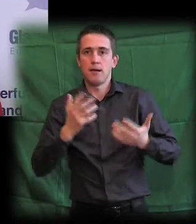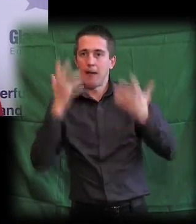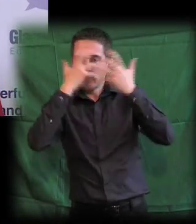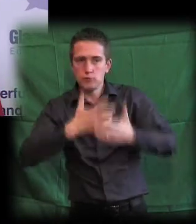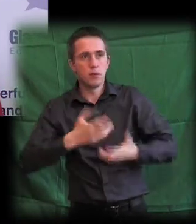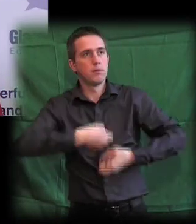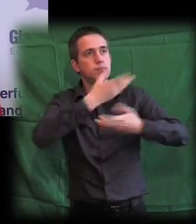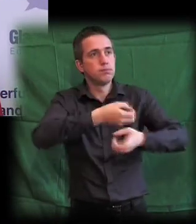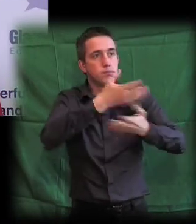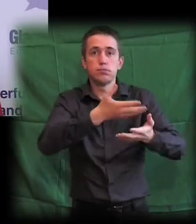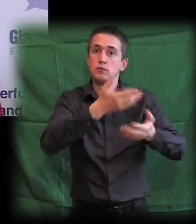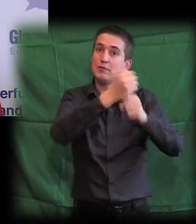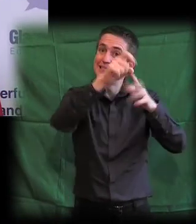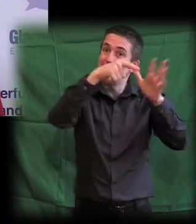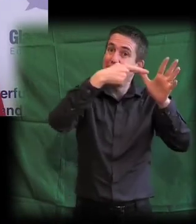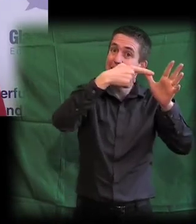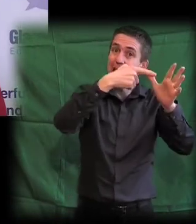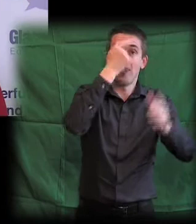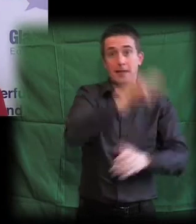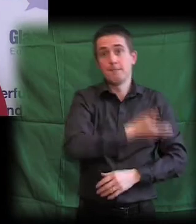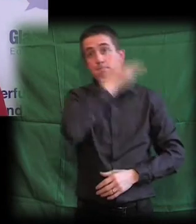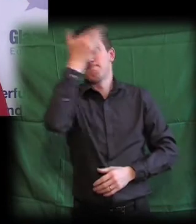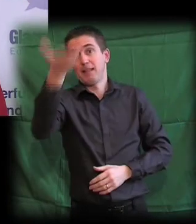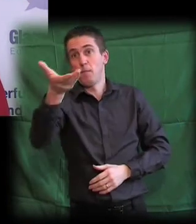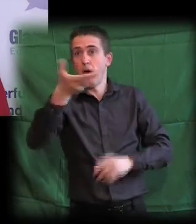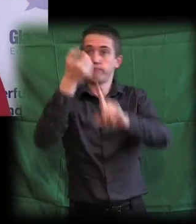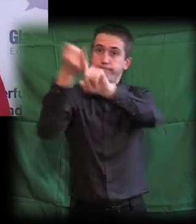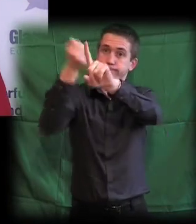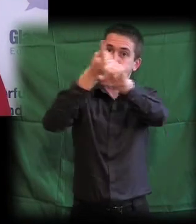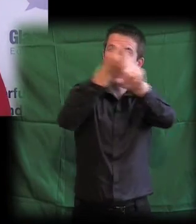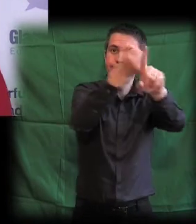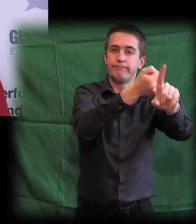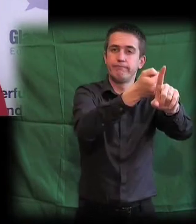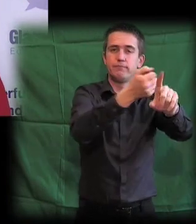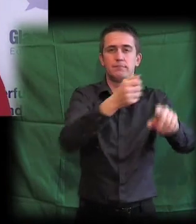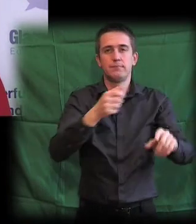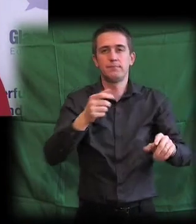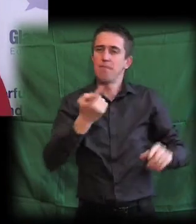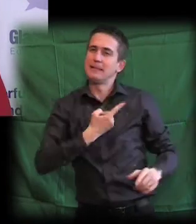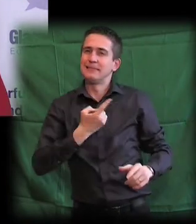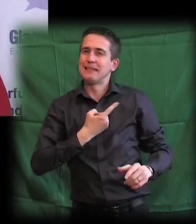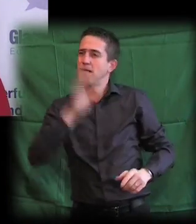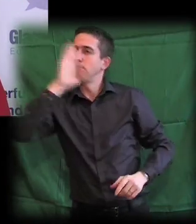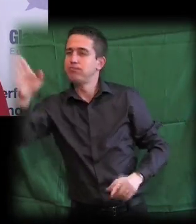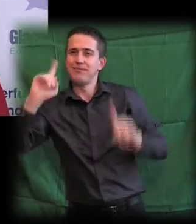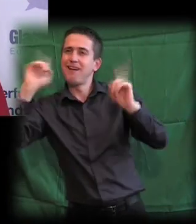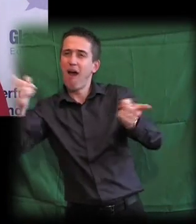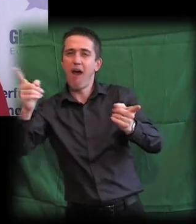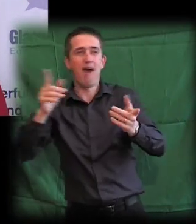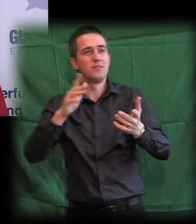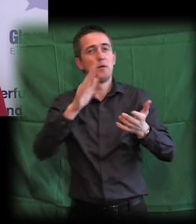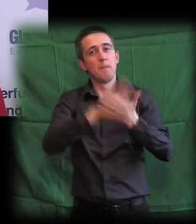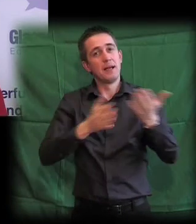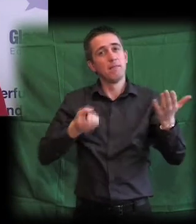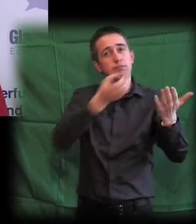have, even though I might be passionate about something, I just don't feel as if I'm the right person. So if I can voice